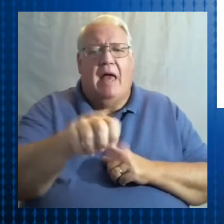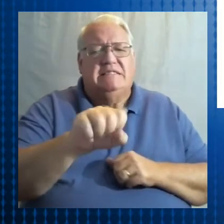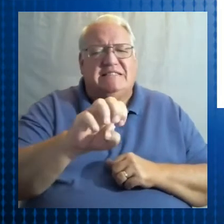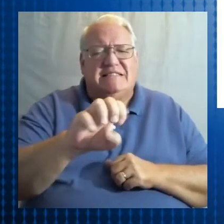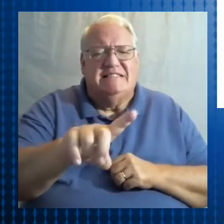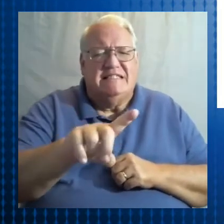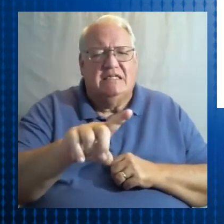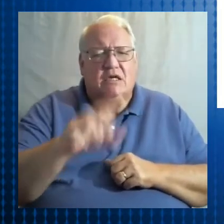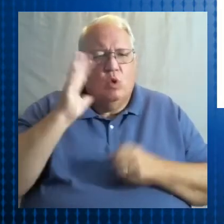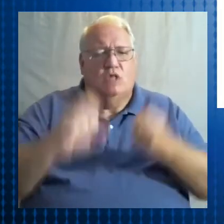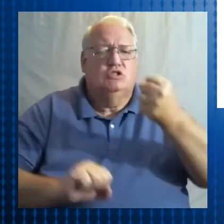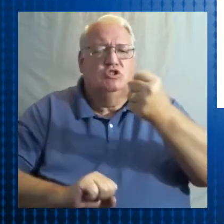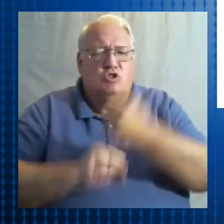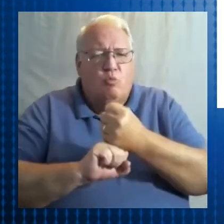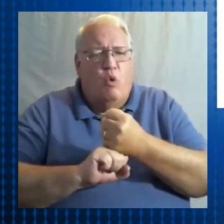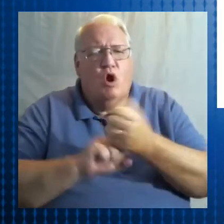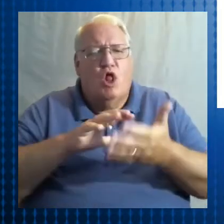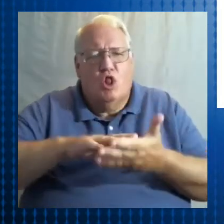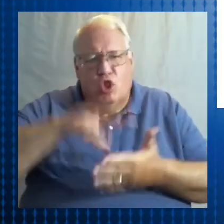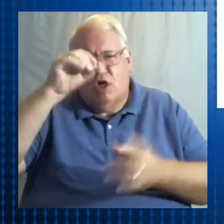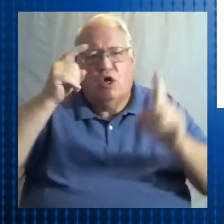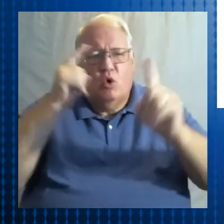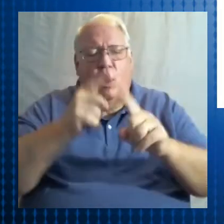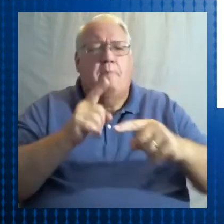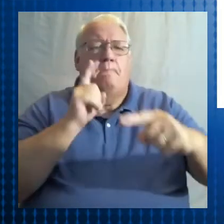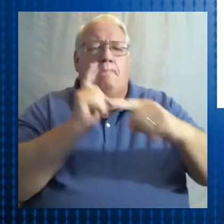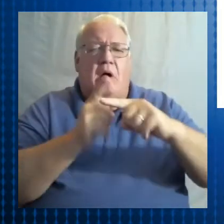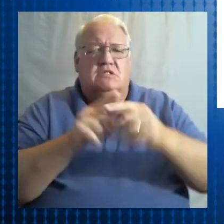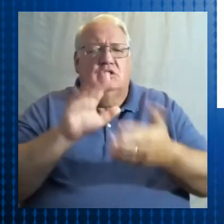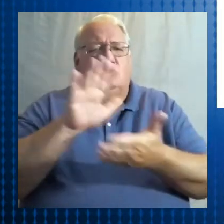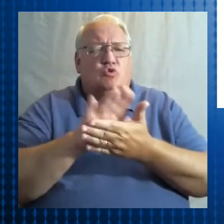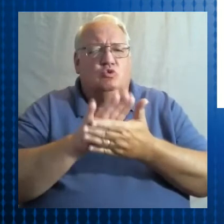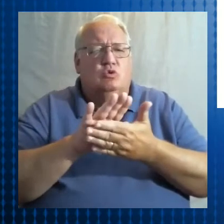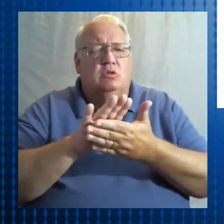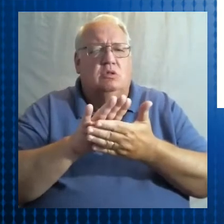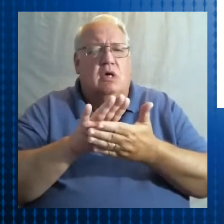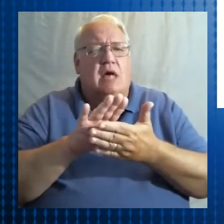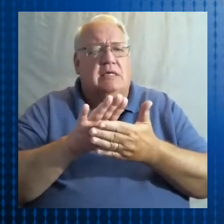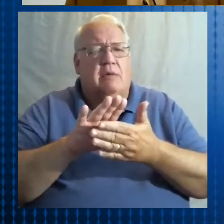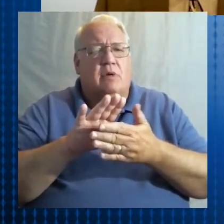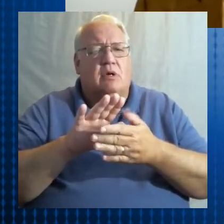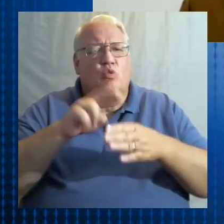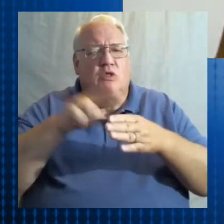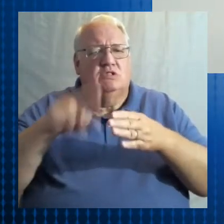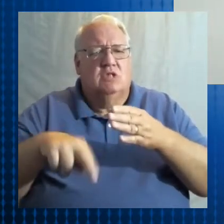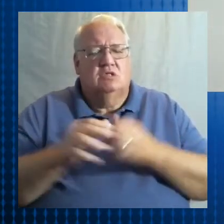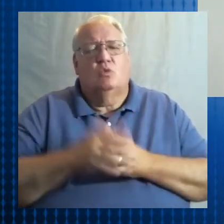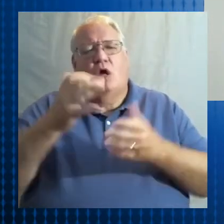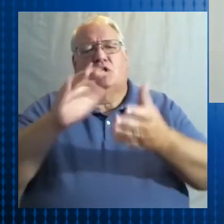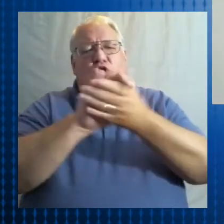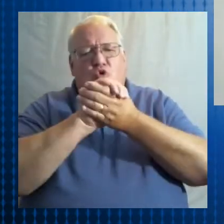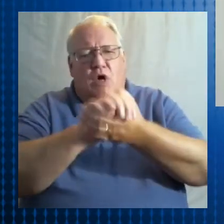will support learning goals and sustain positive academic outcomes. Please join me in